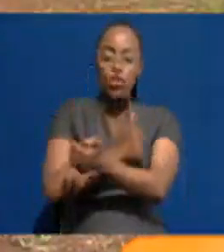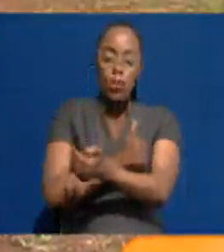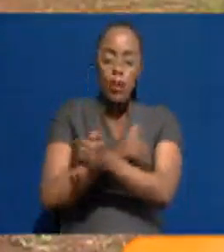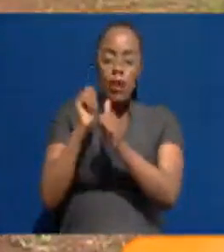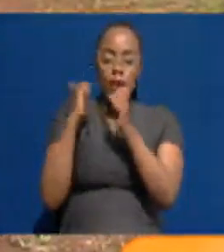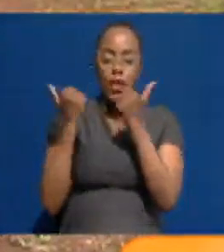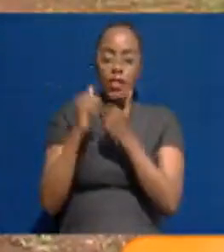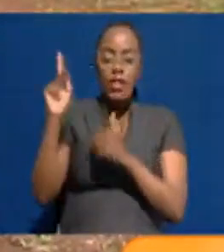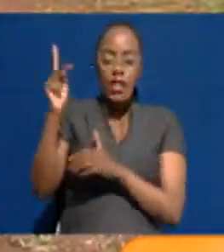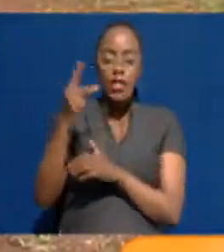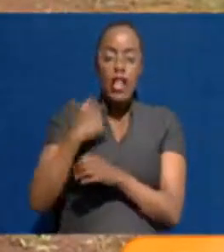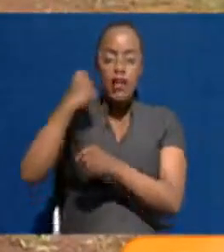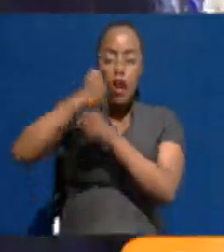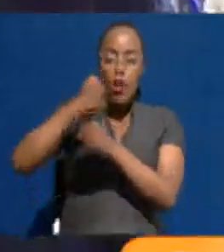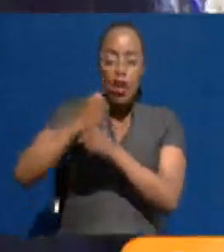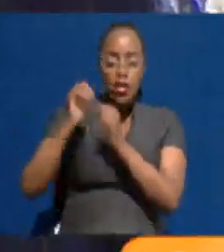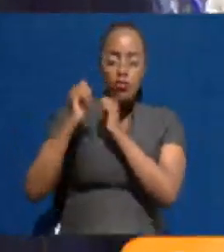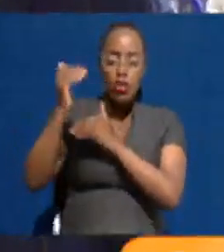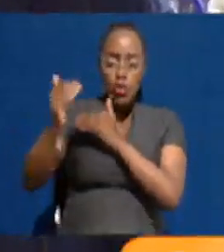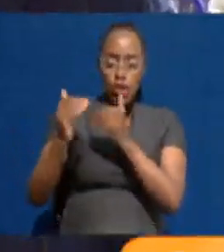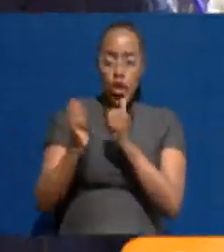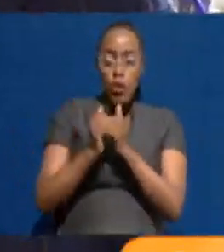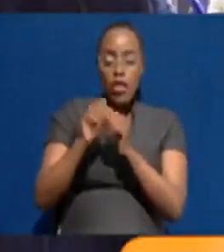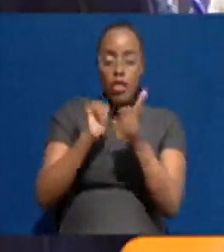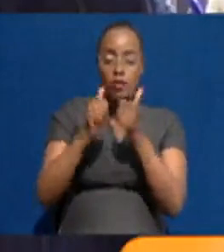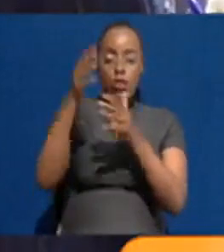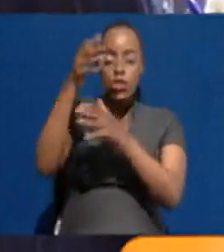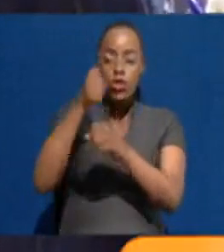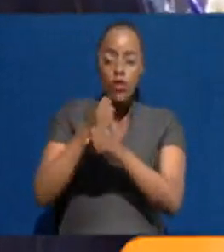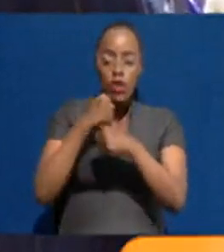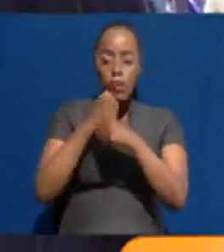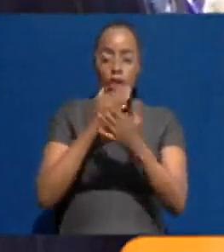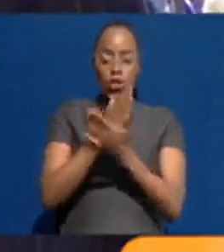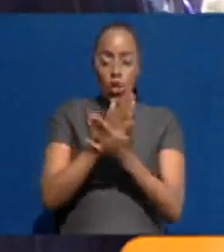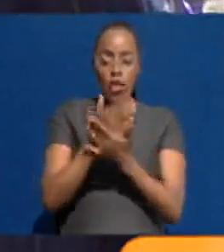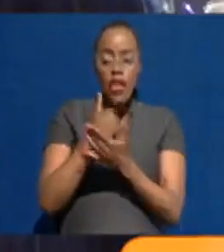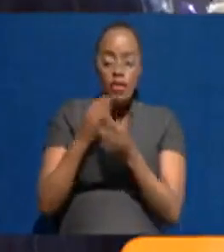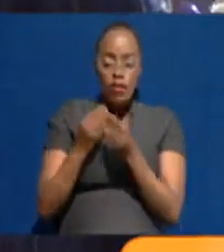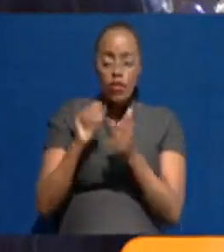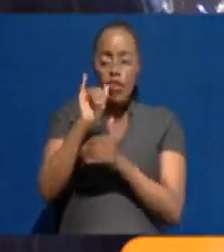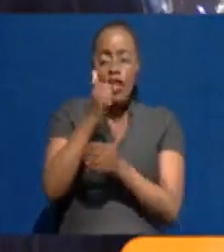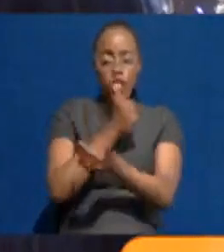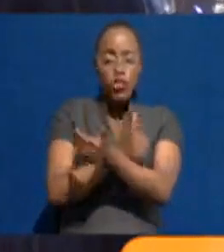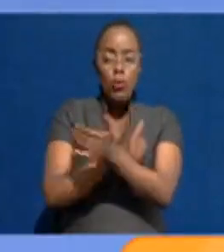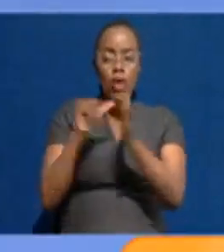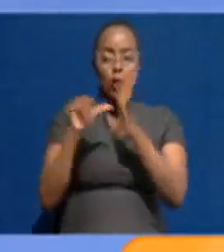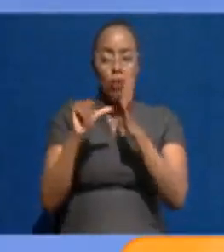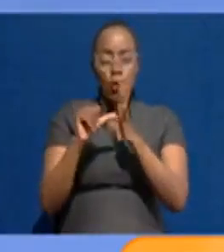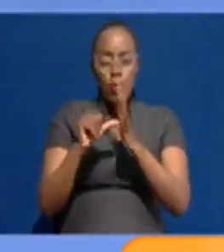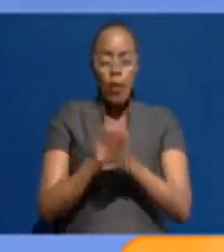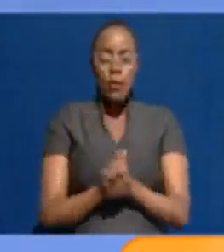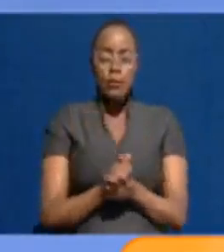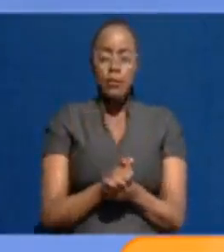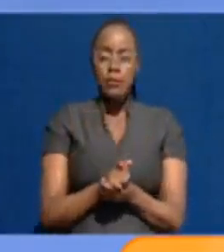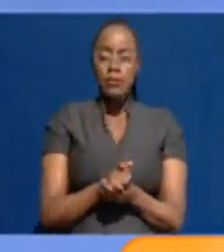Kenya has vowed to work closely with sports stakeholders to ensure the country overcomes the doping menace. All the